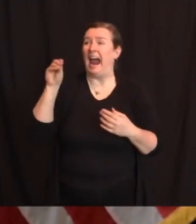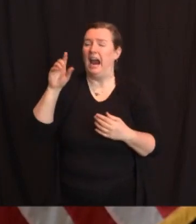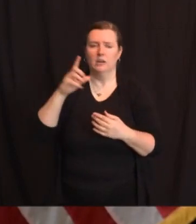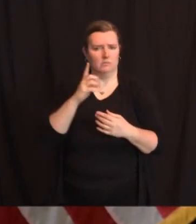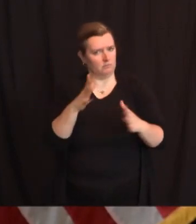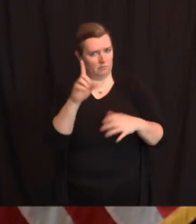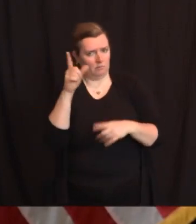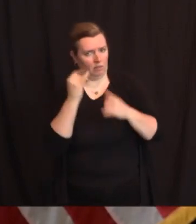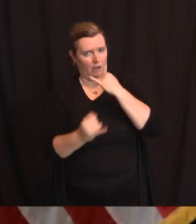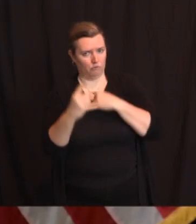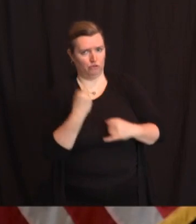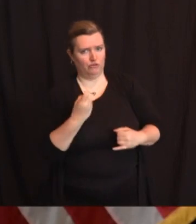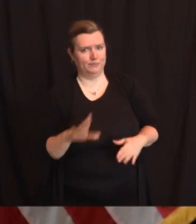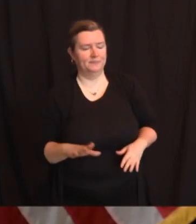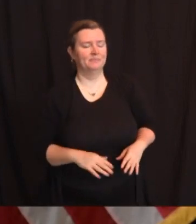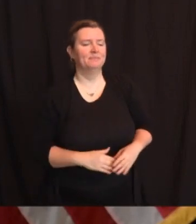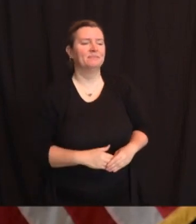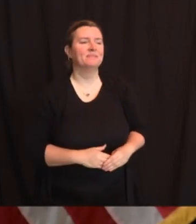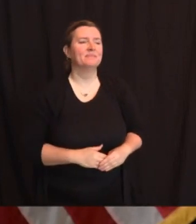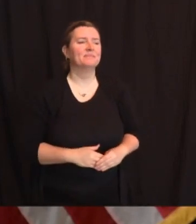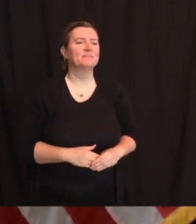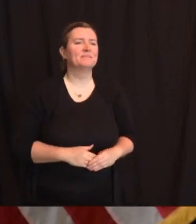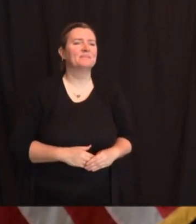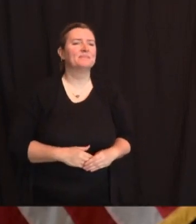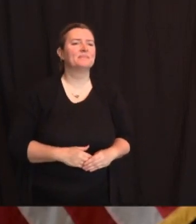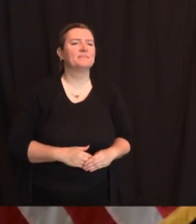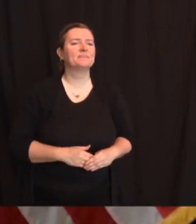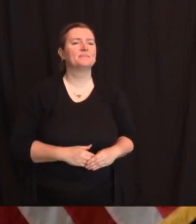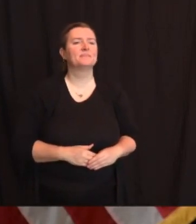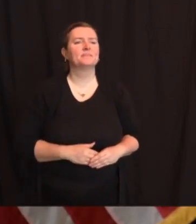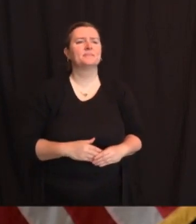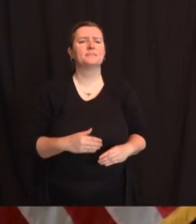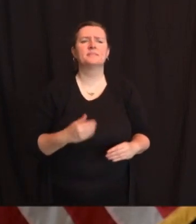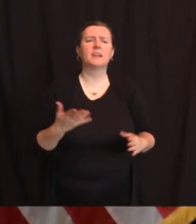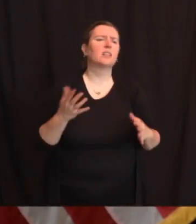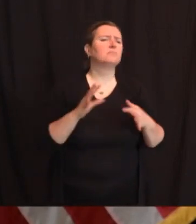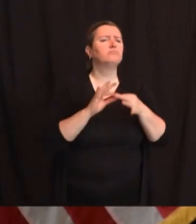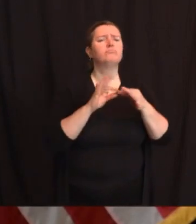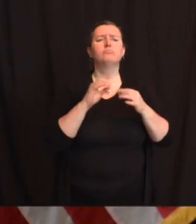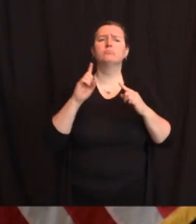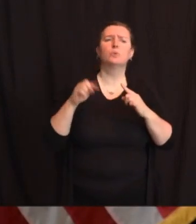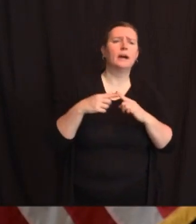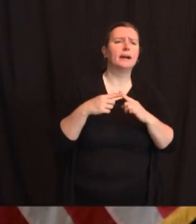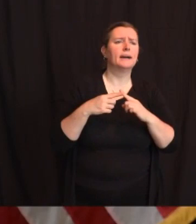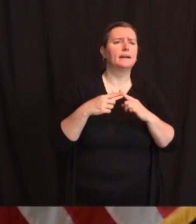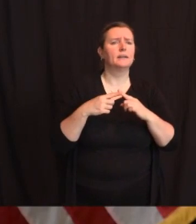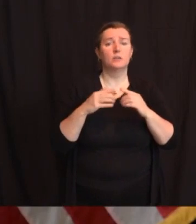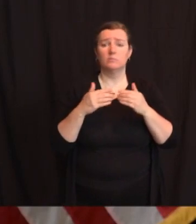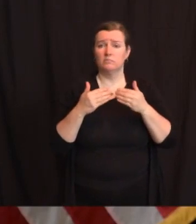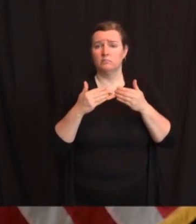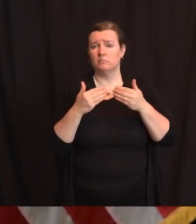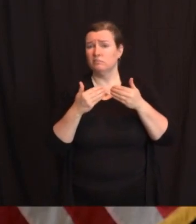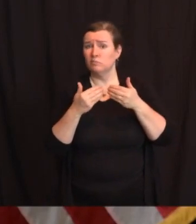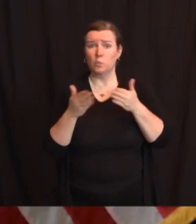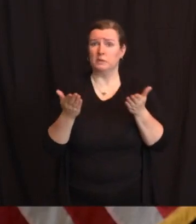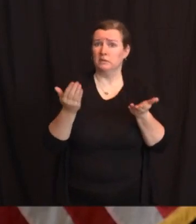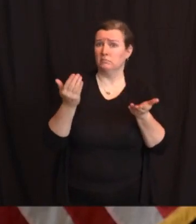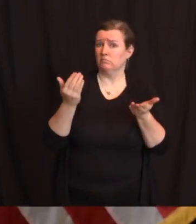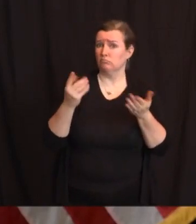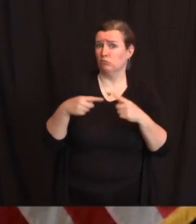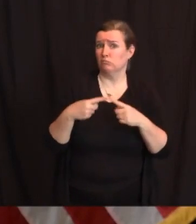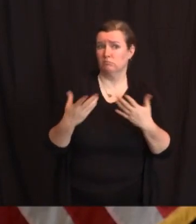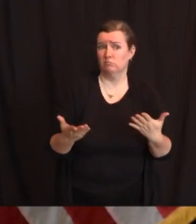tell people about when they can expect the reopening to happen? Yeah, so John, I would say the following, and again, I think